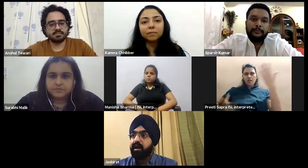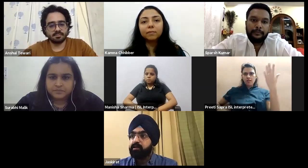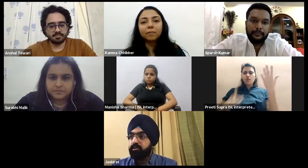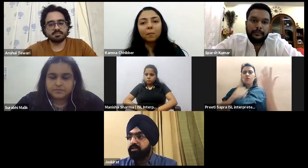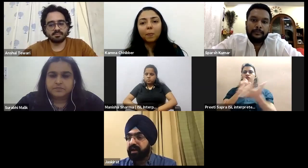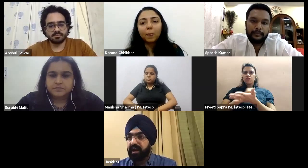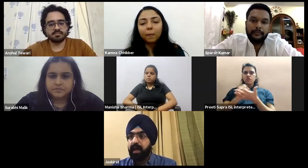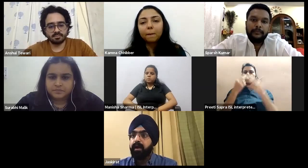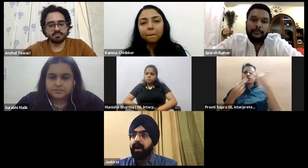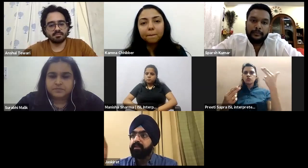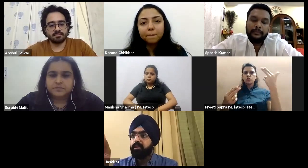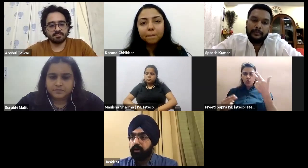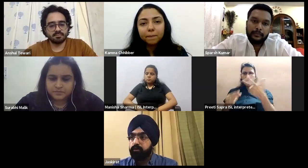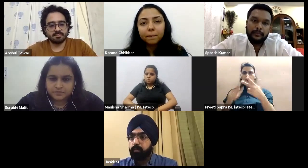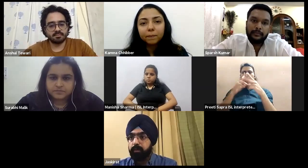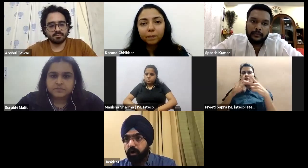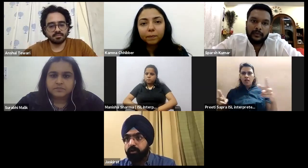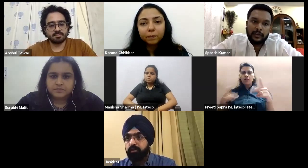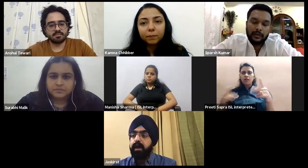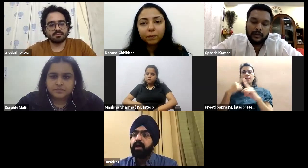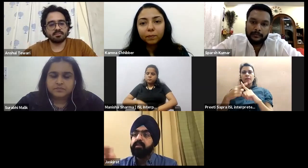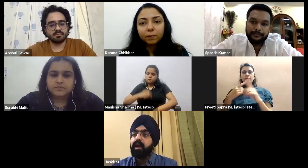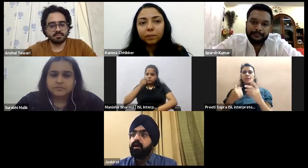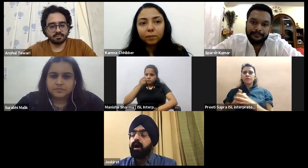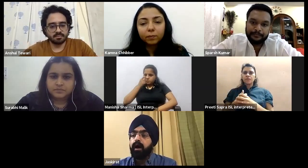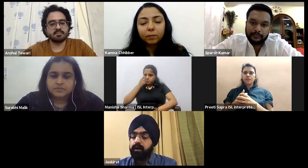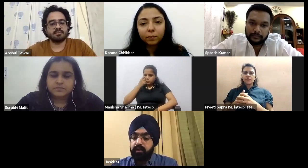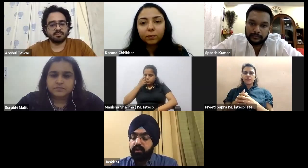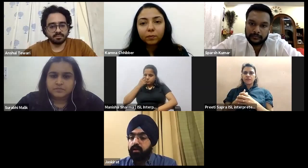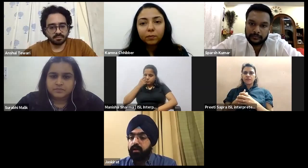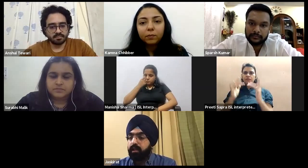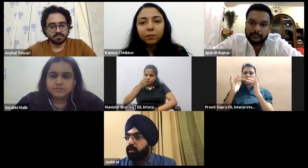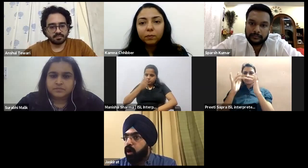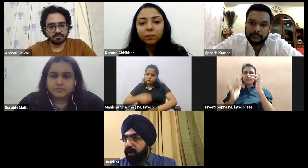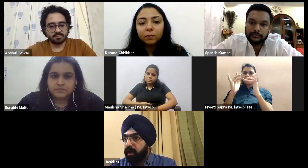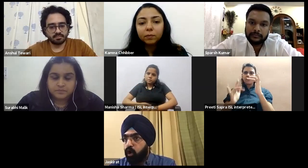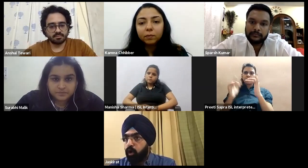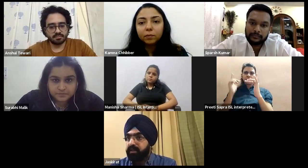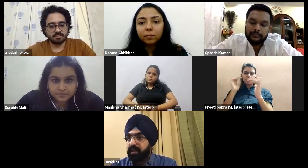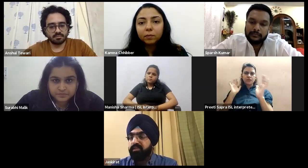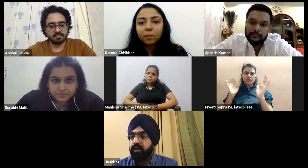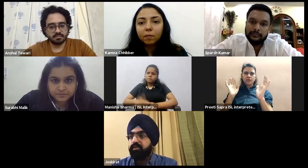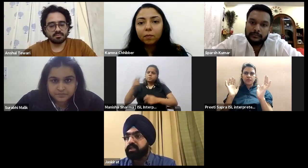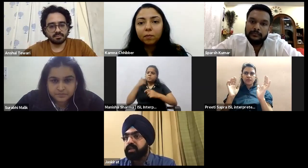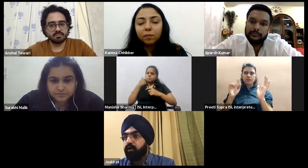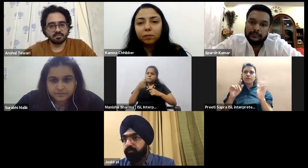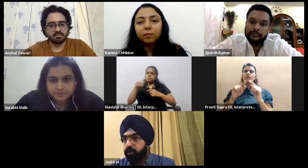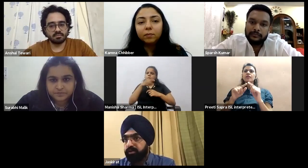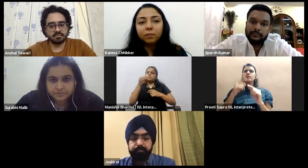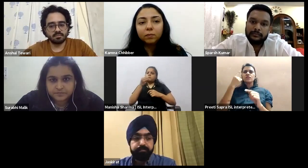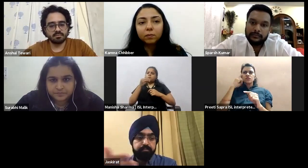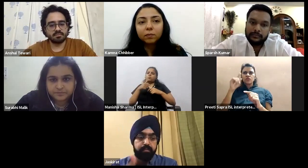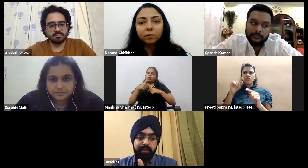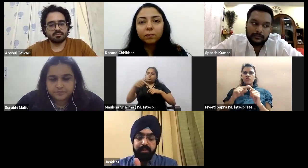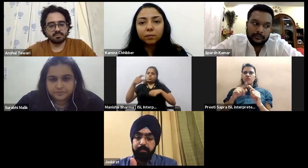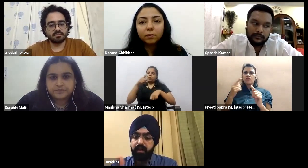a special tag under it that says this is a claim and this is found to be false. And this kind of now there's a long way to go, but this is a start of